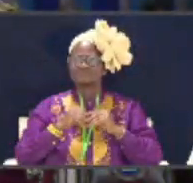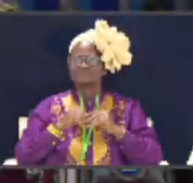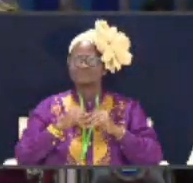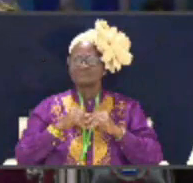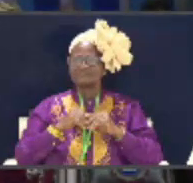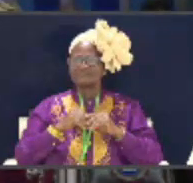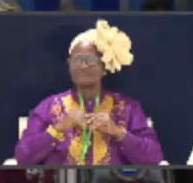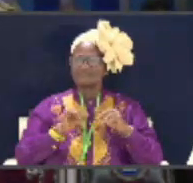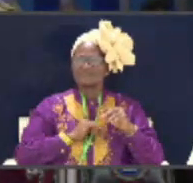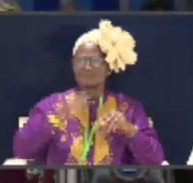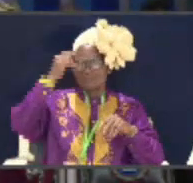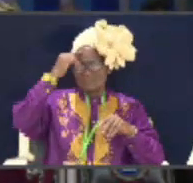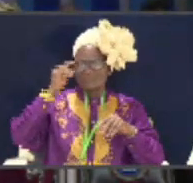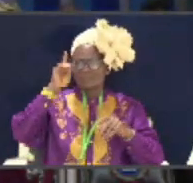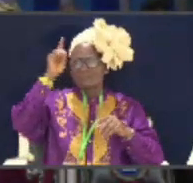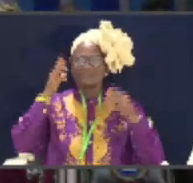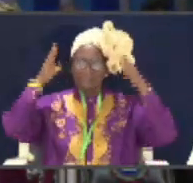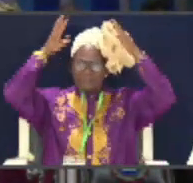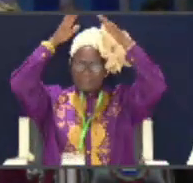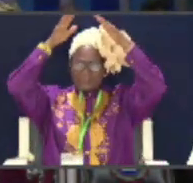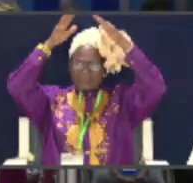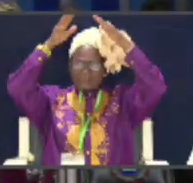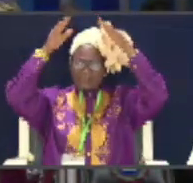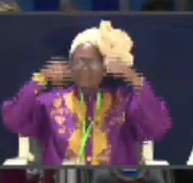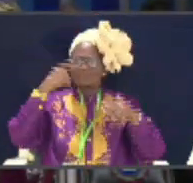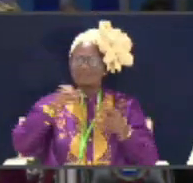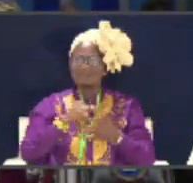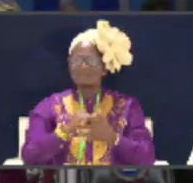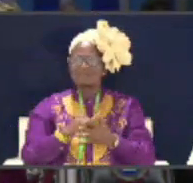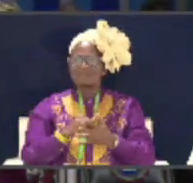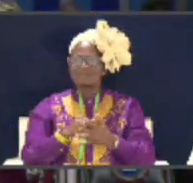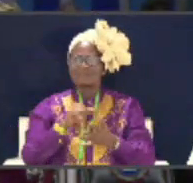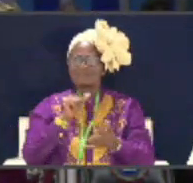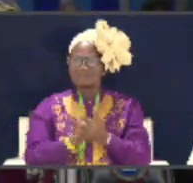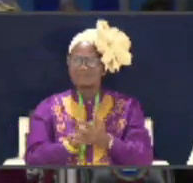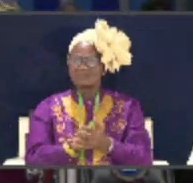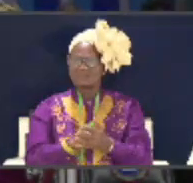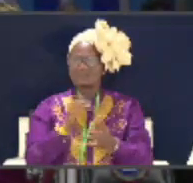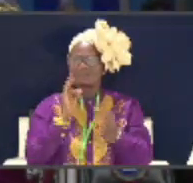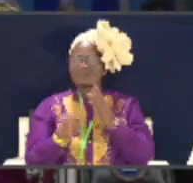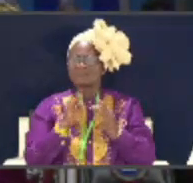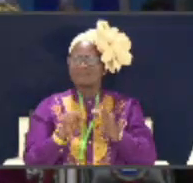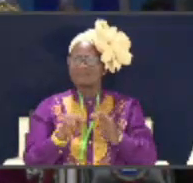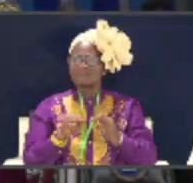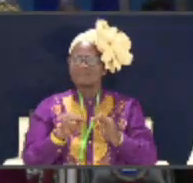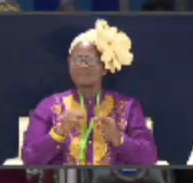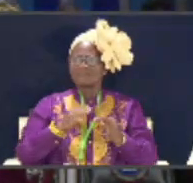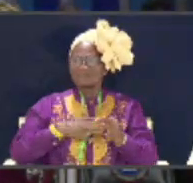I think one bishop said it. He said, if my entire congregation is as big as your